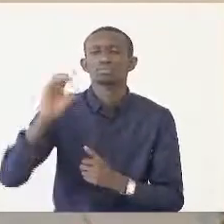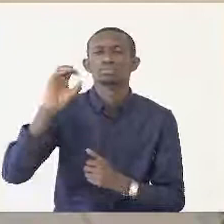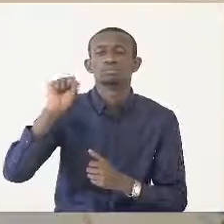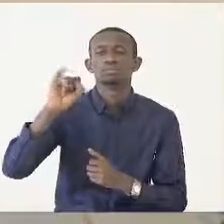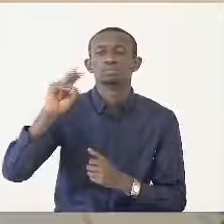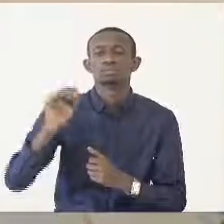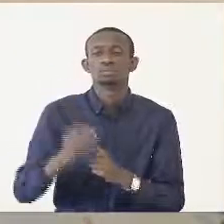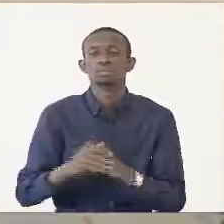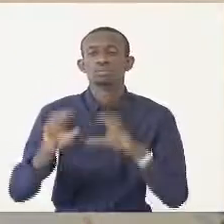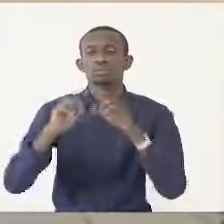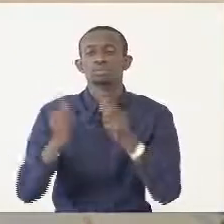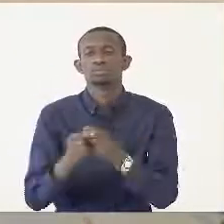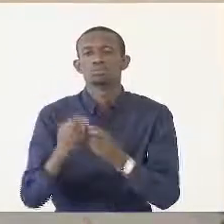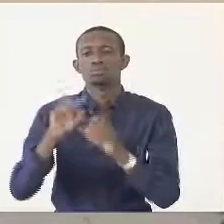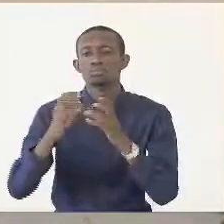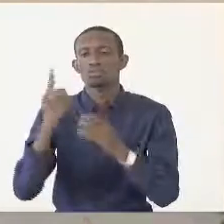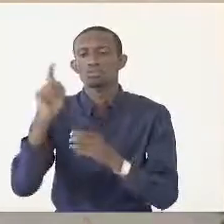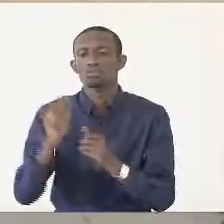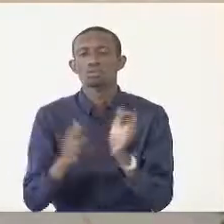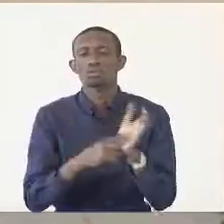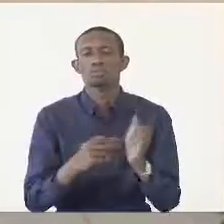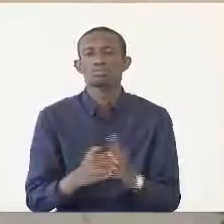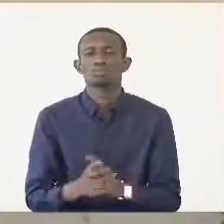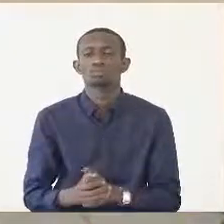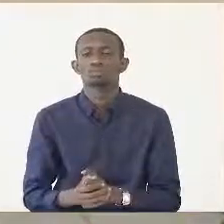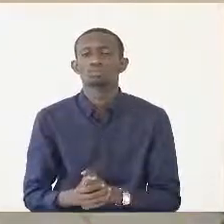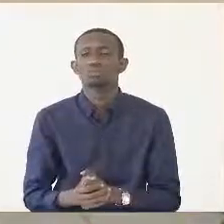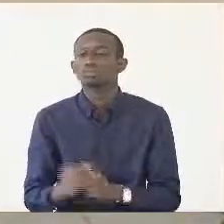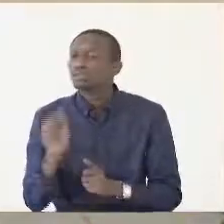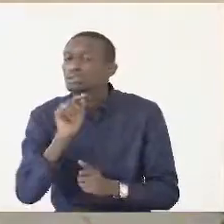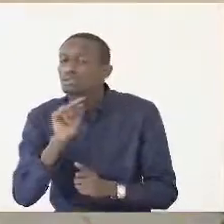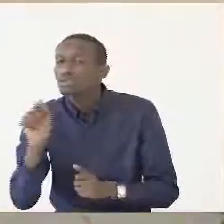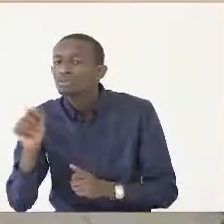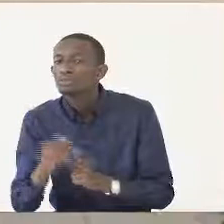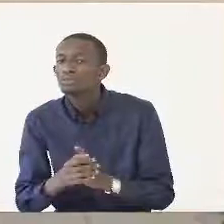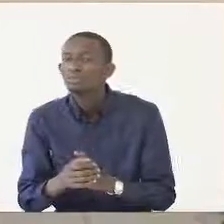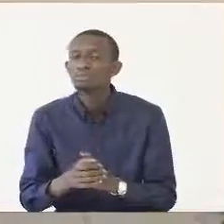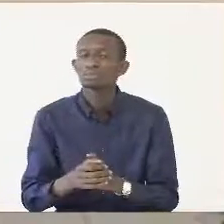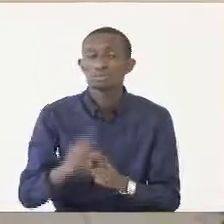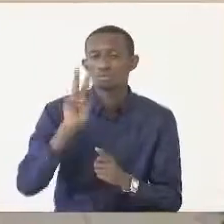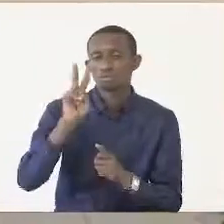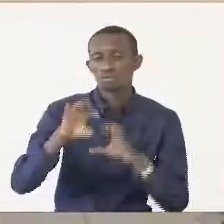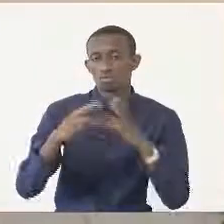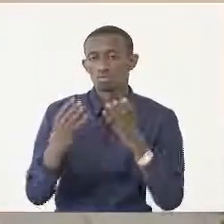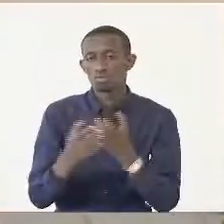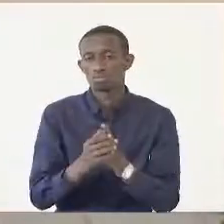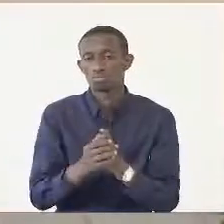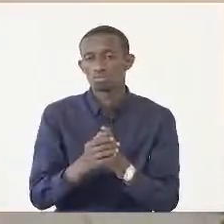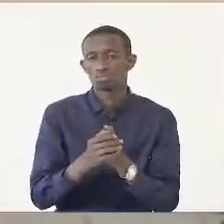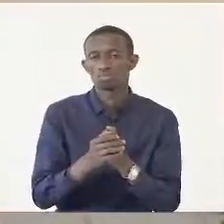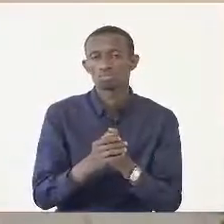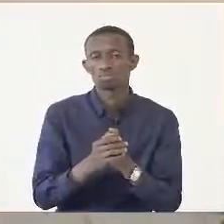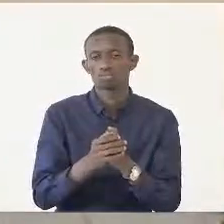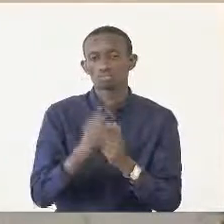the white equals to over V of the white cosine